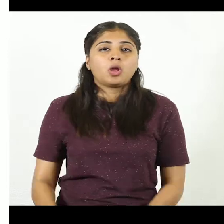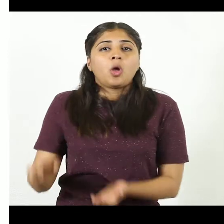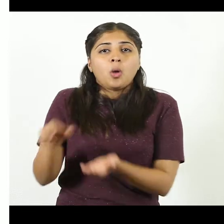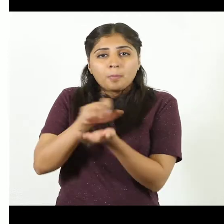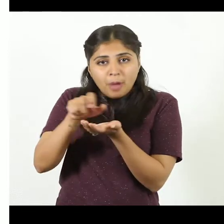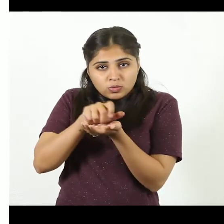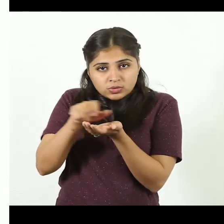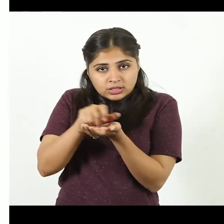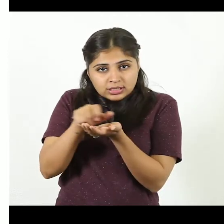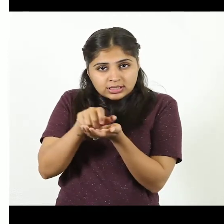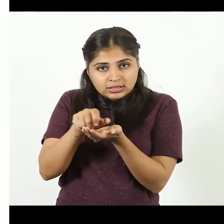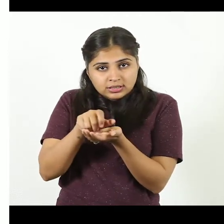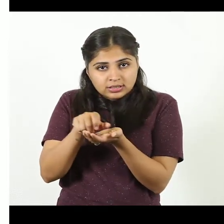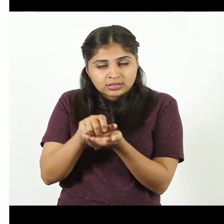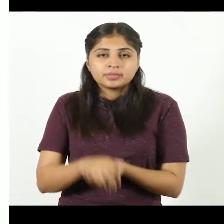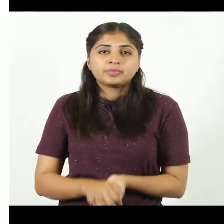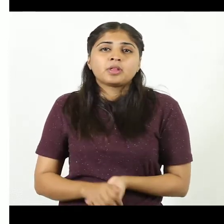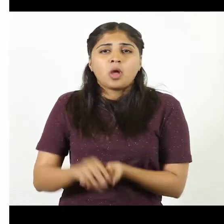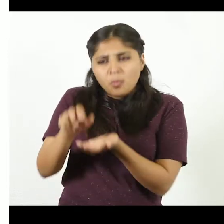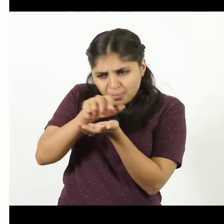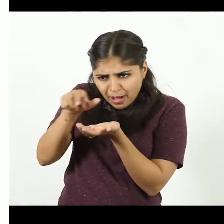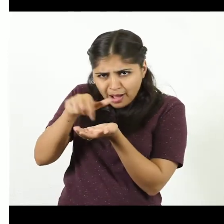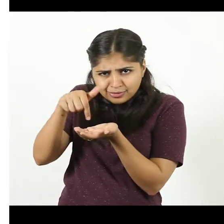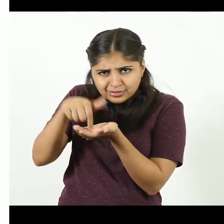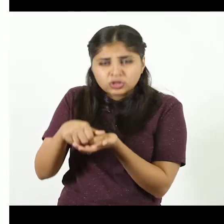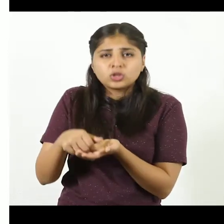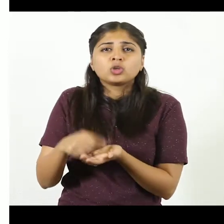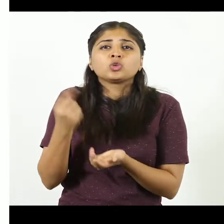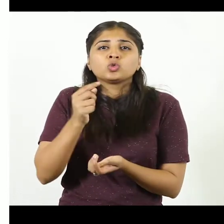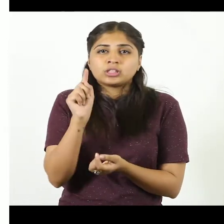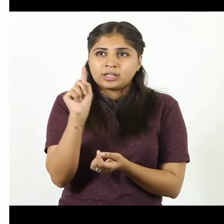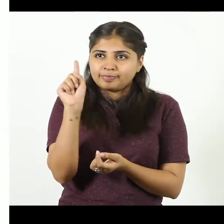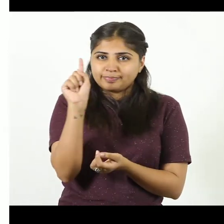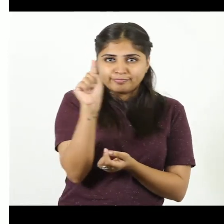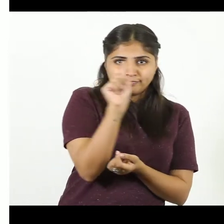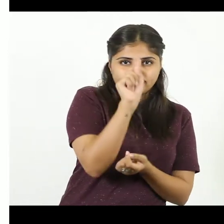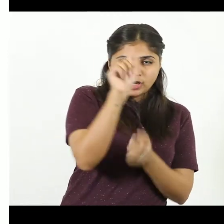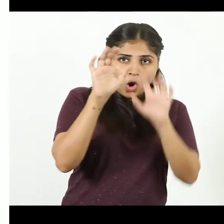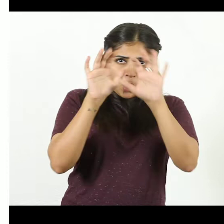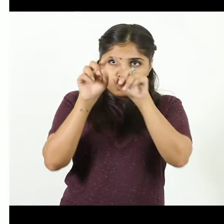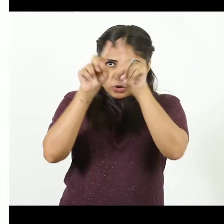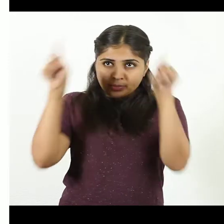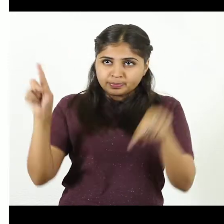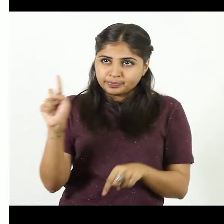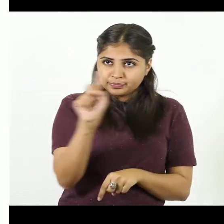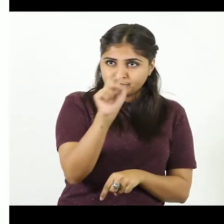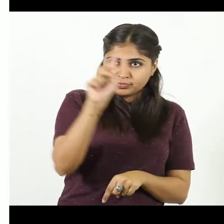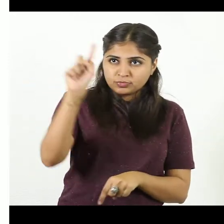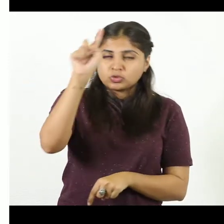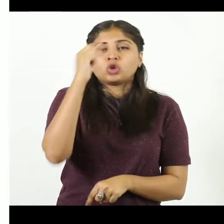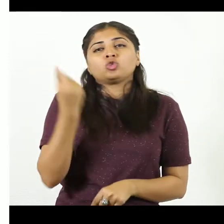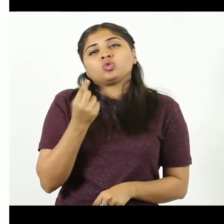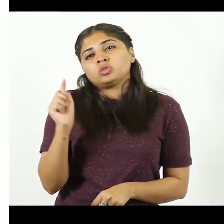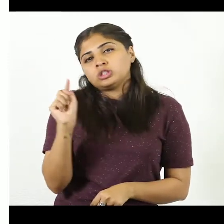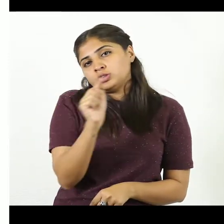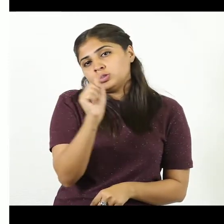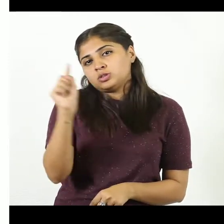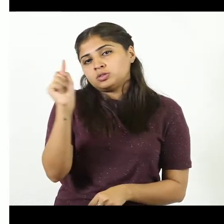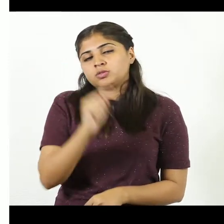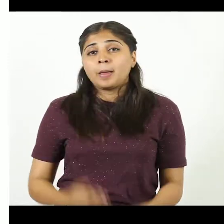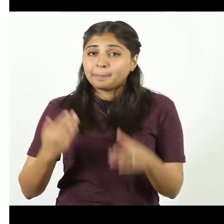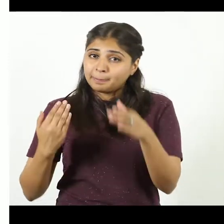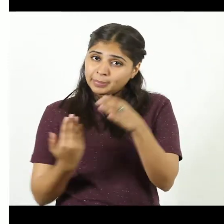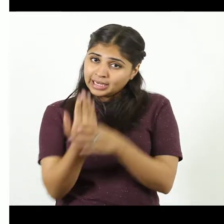Mouse. Mouse is used to move the cursor pointer on the computer screen monitor. Printer.